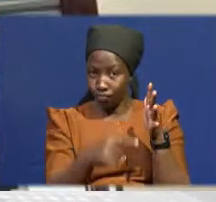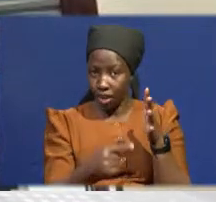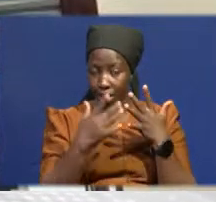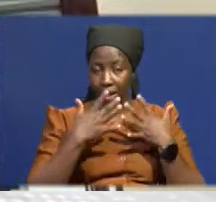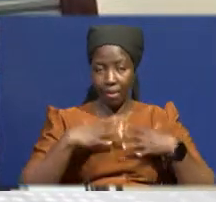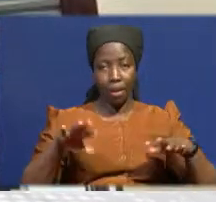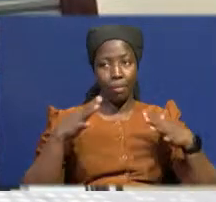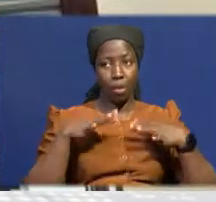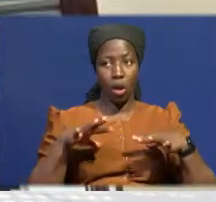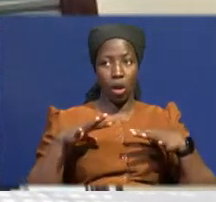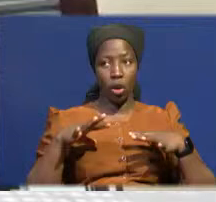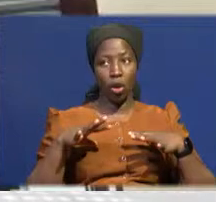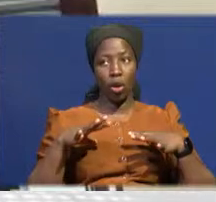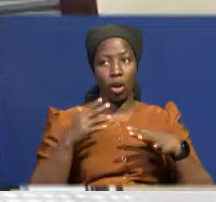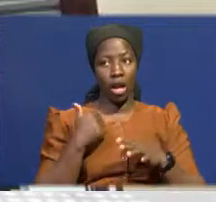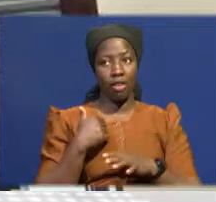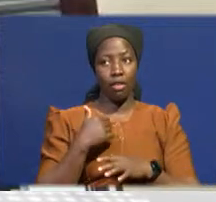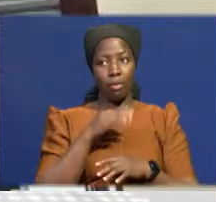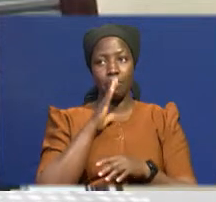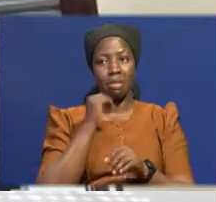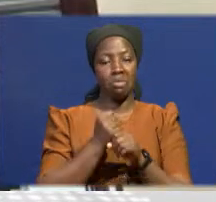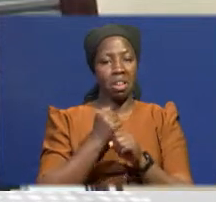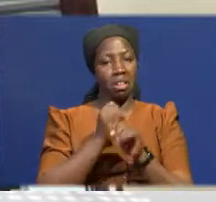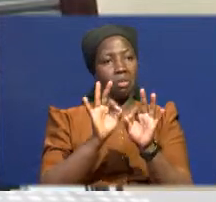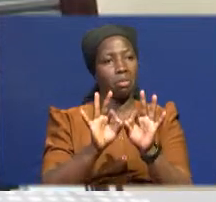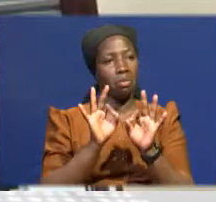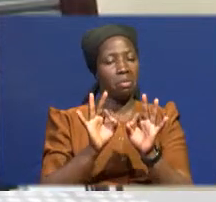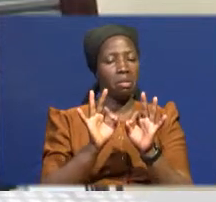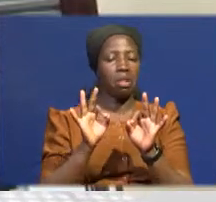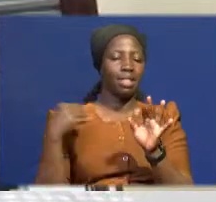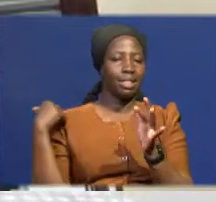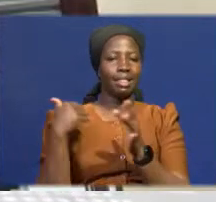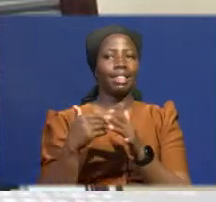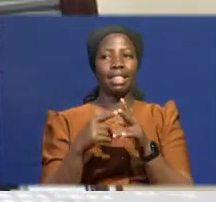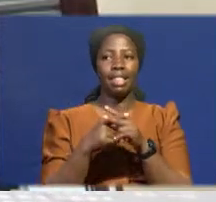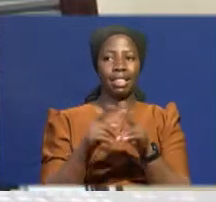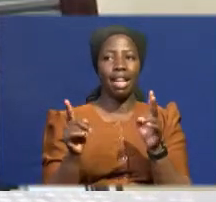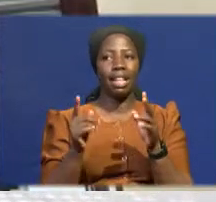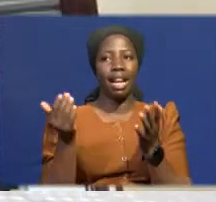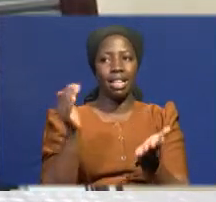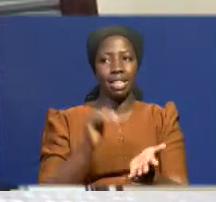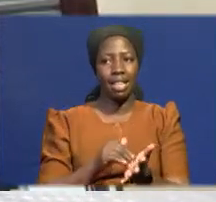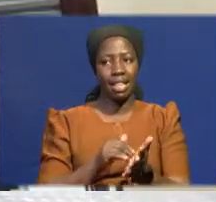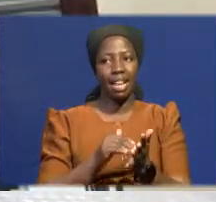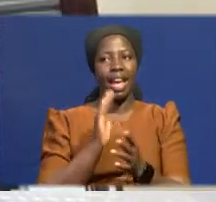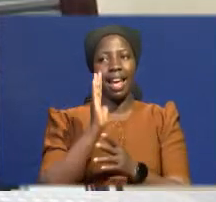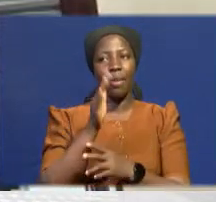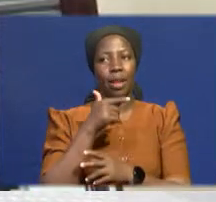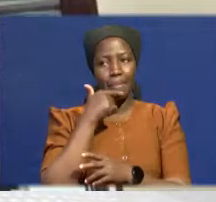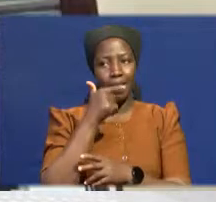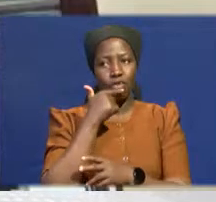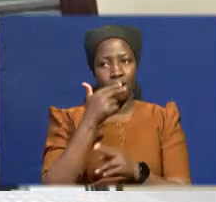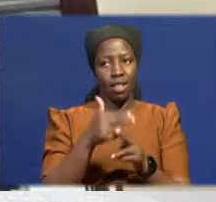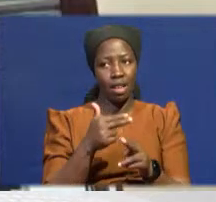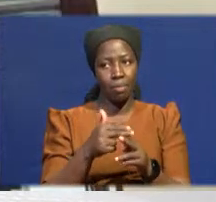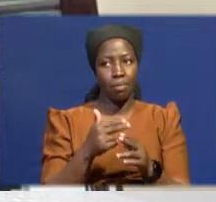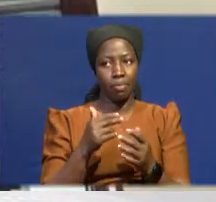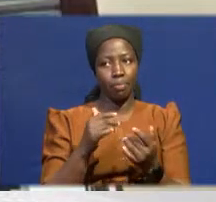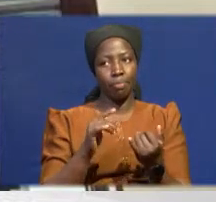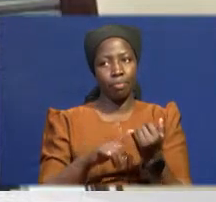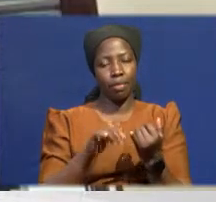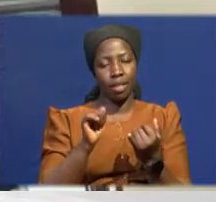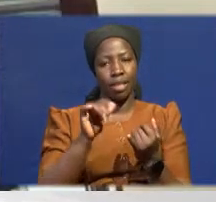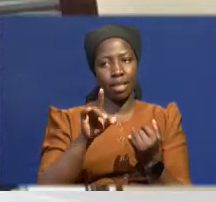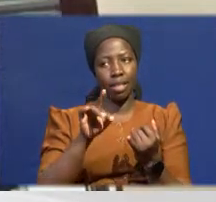with the event since inception. So, again, I'm going to take this opportunity to mention some names. We have VP Chauhan, we have Andrew